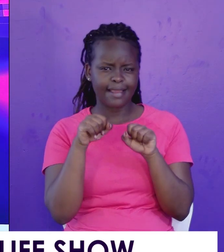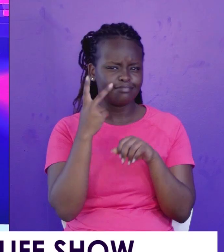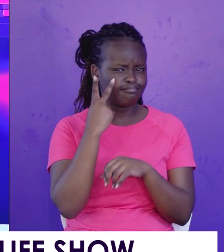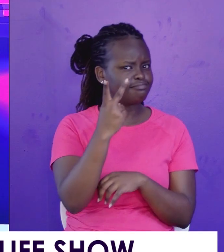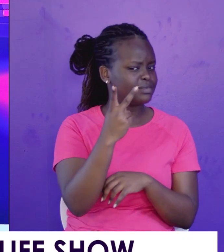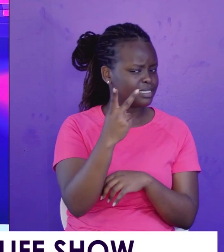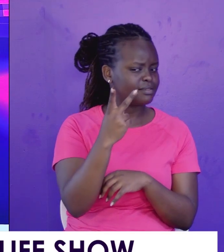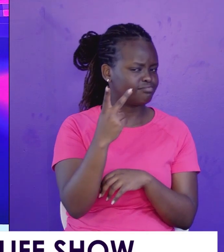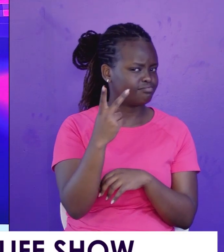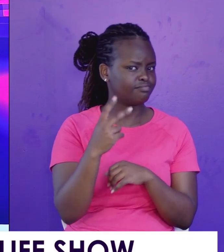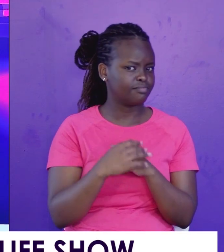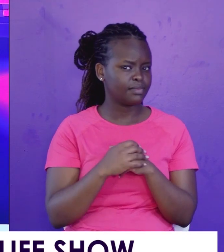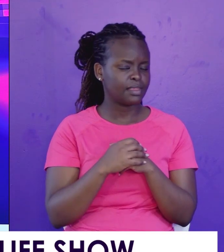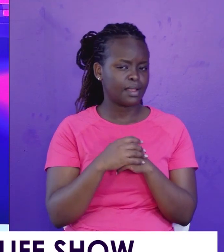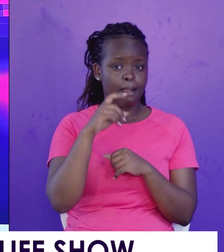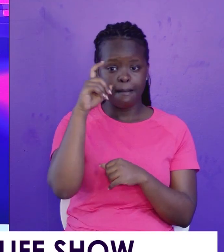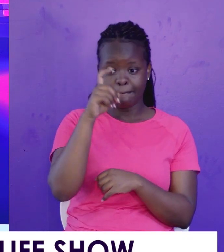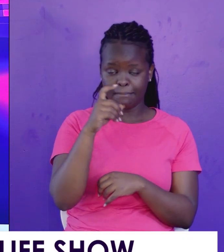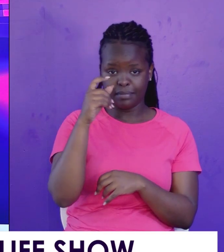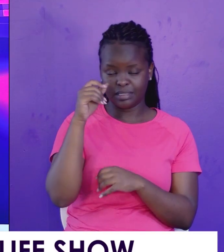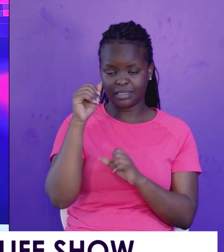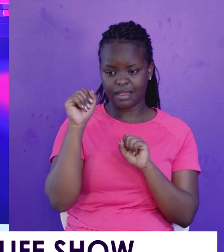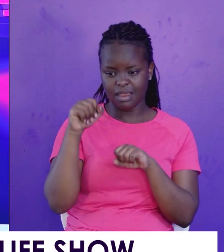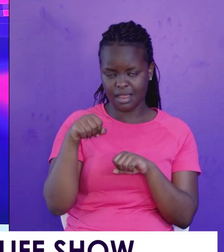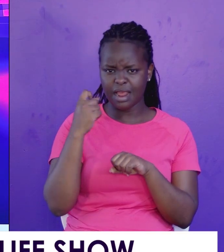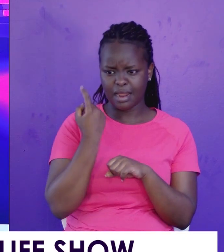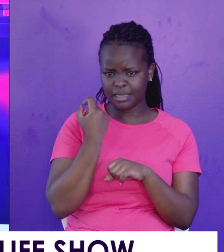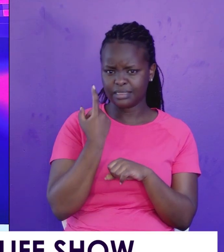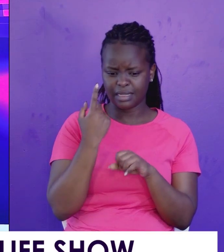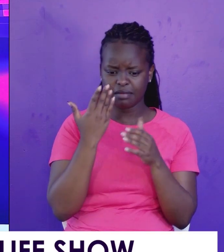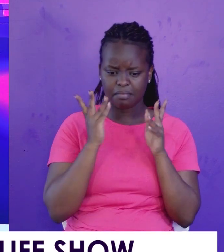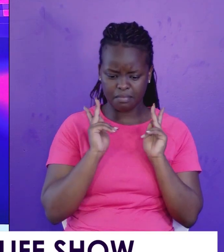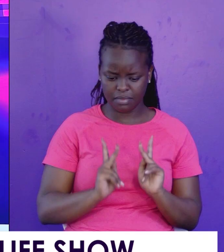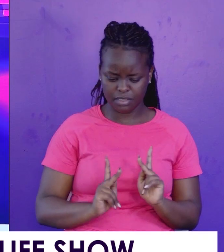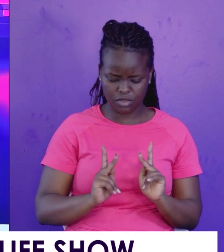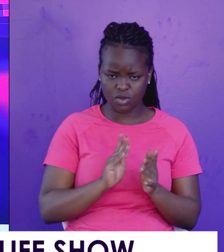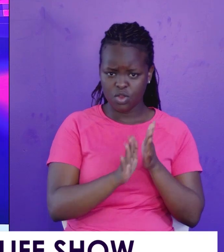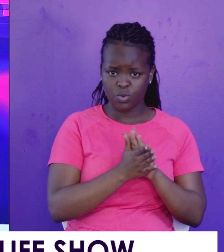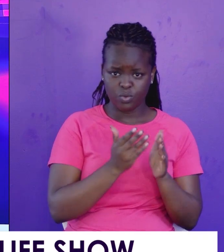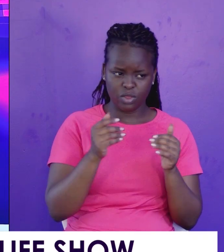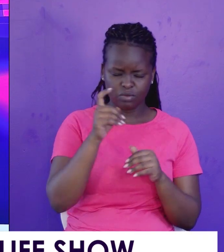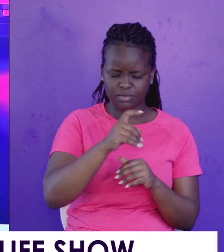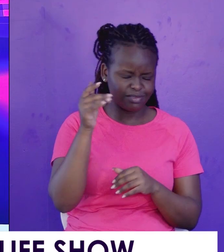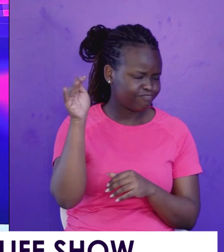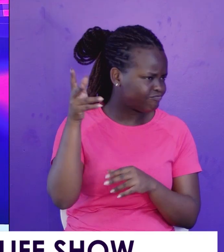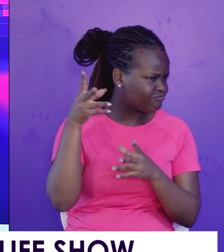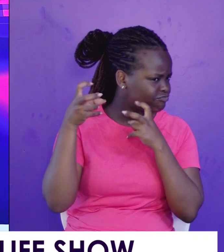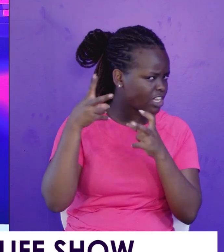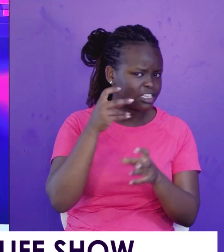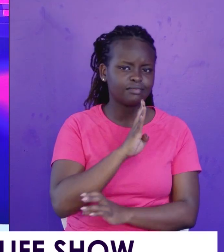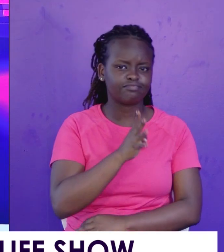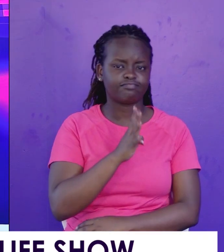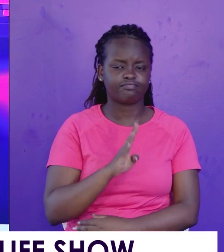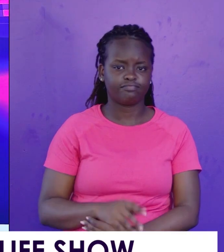kind of things. So you must be able to also understand somebody without even having to hear them speak alone.